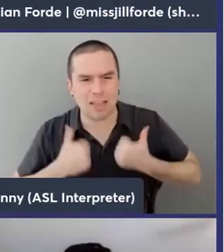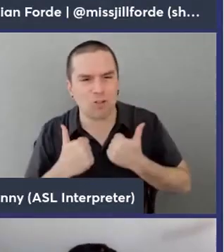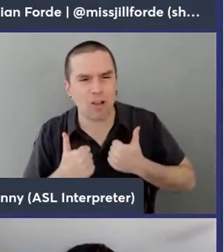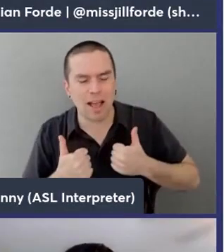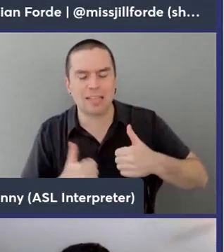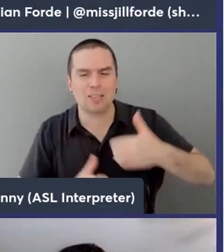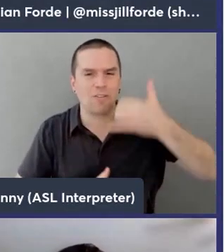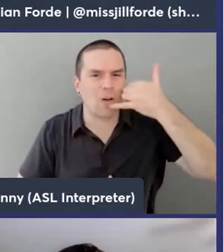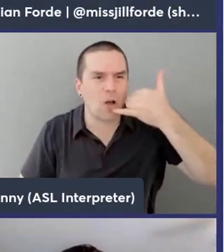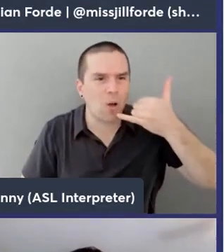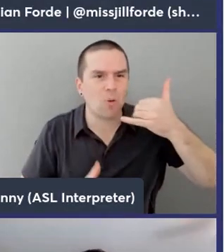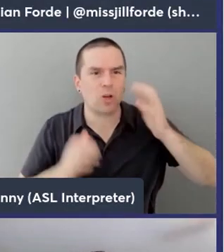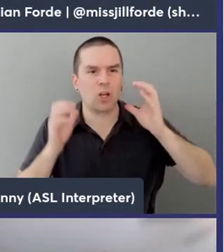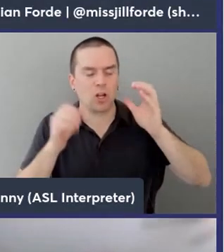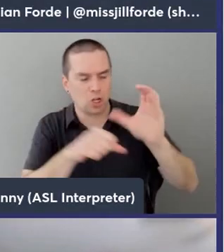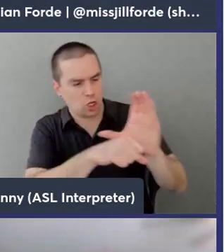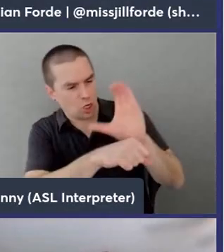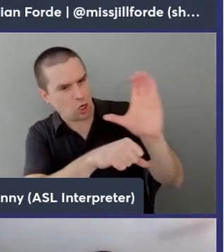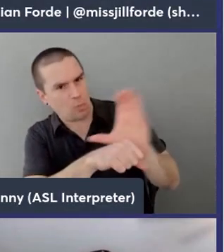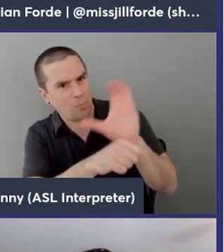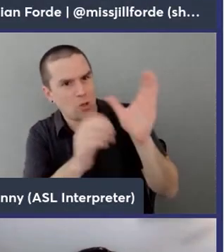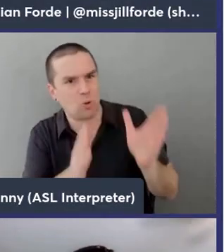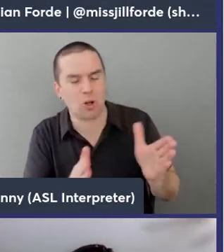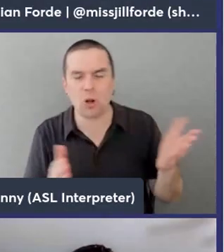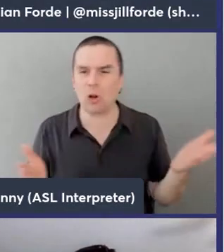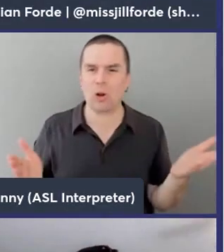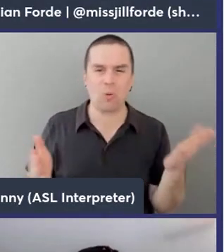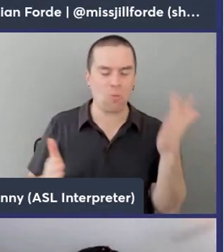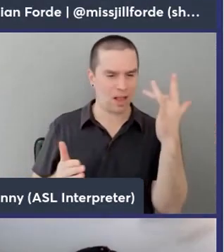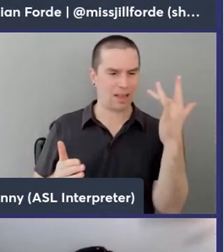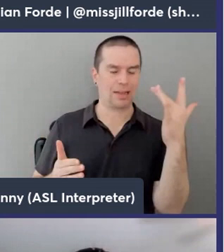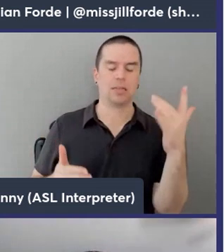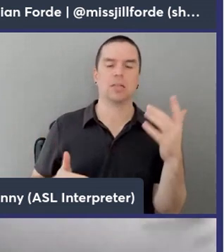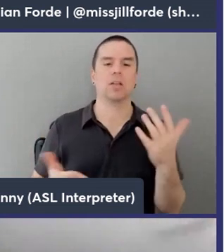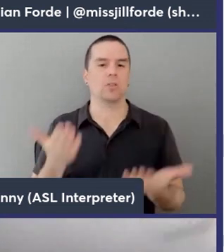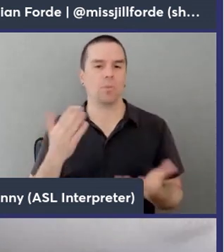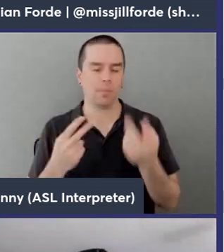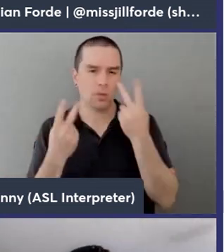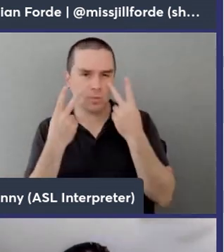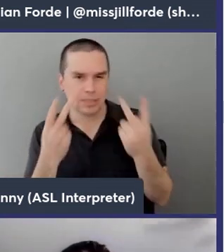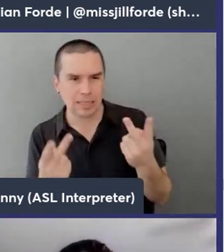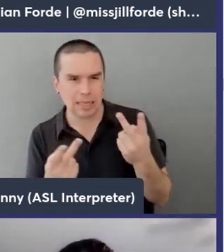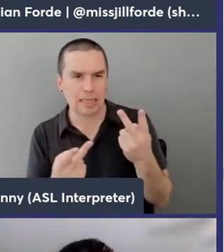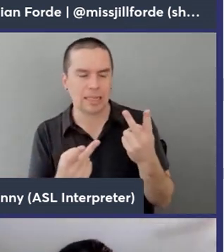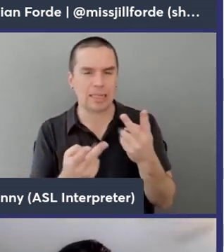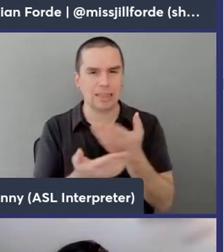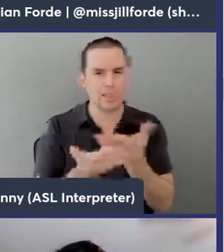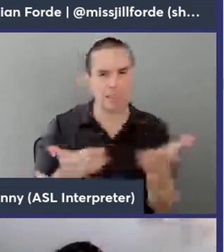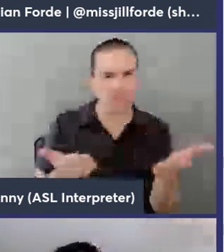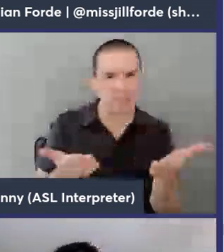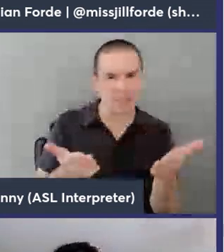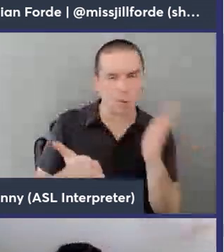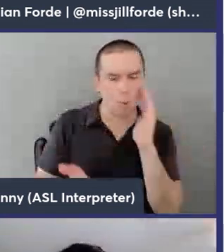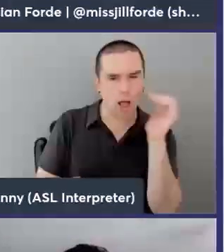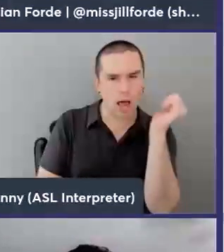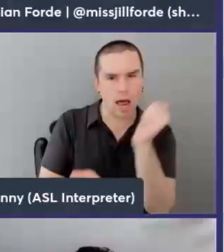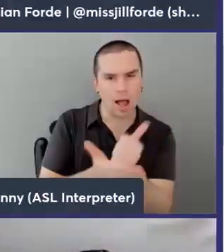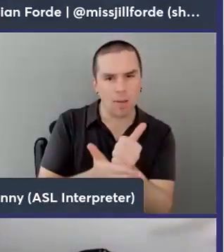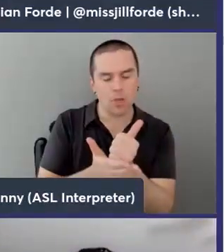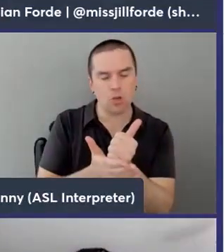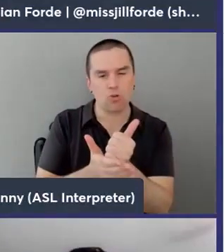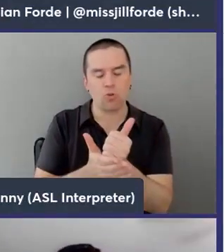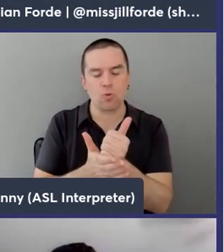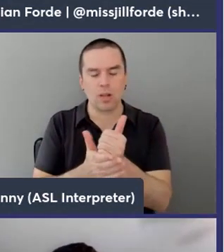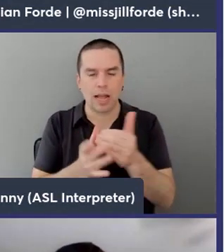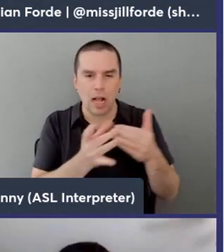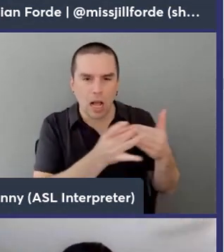a computer? This starts to seem things where you might start looking at this, and it might start help to drive the sorts of